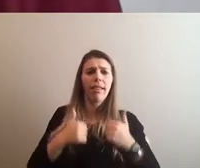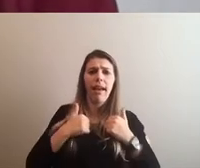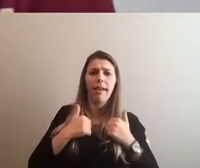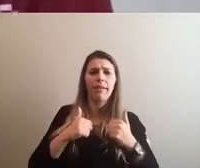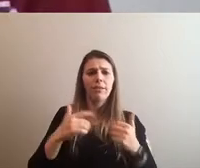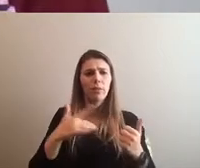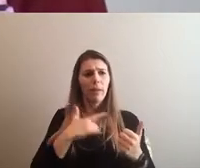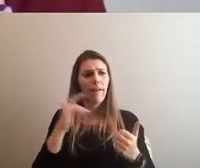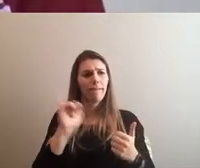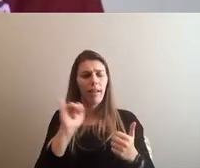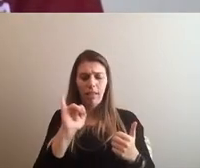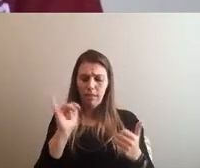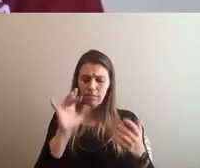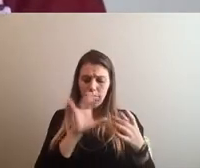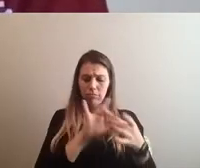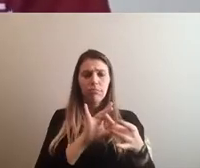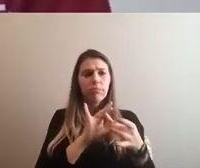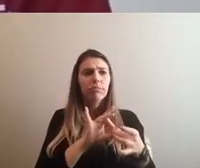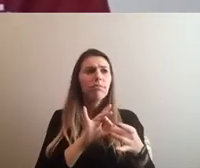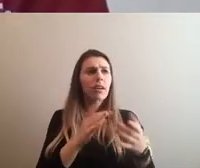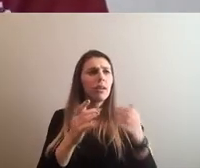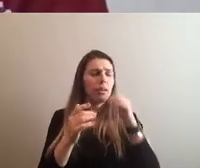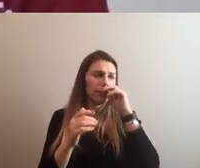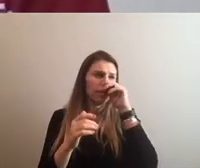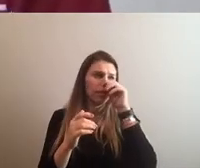know come out of all the